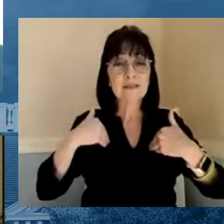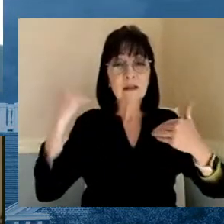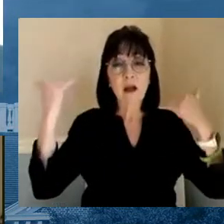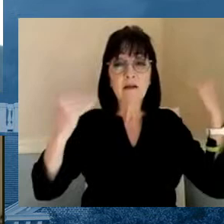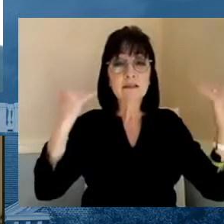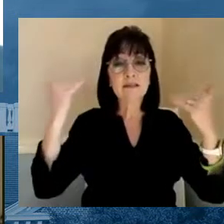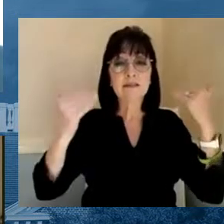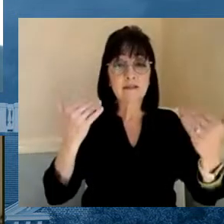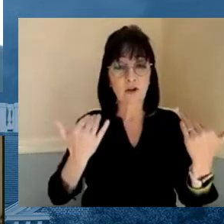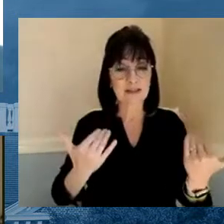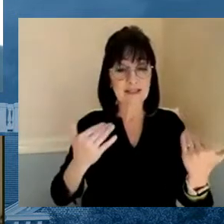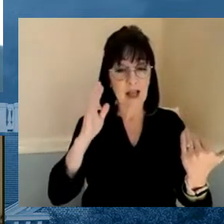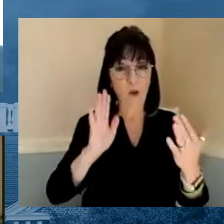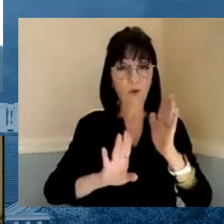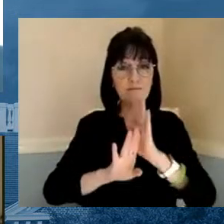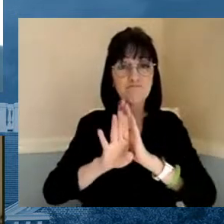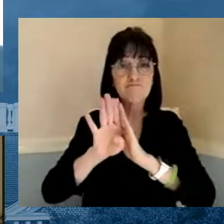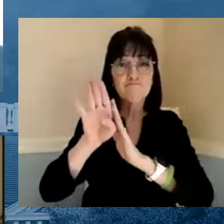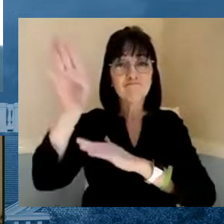lives.